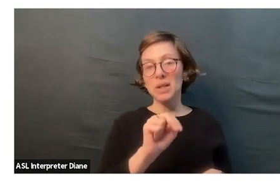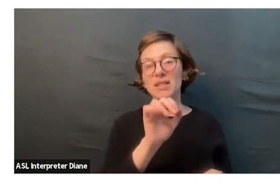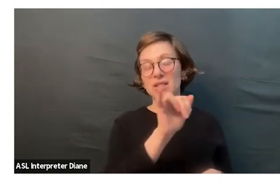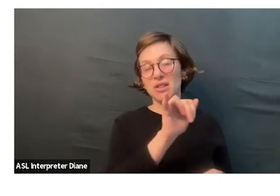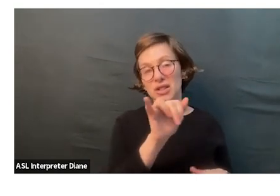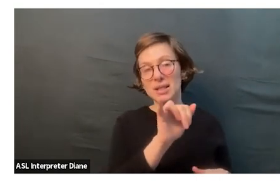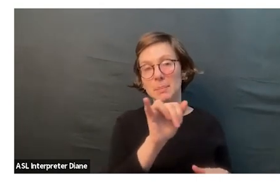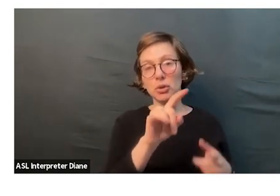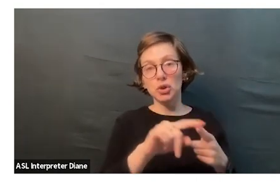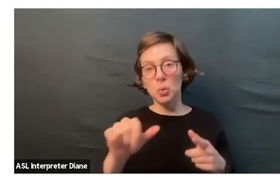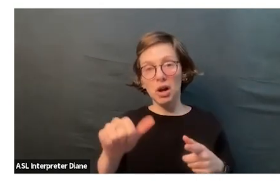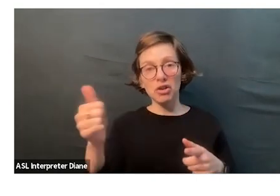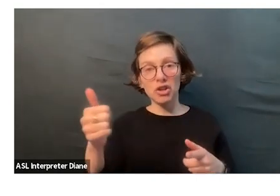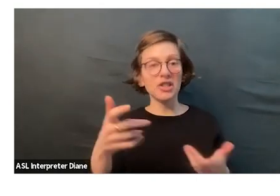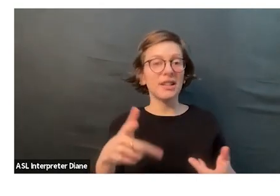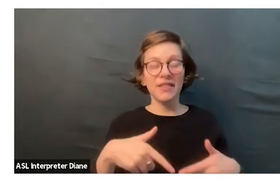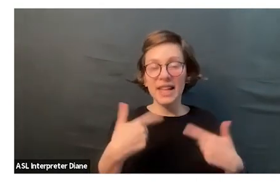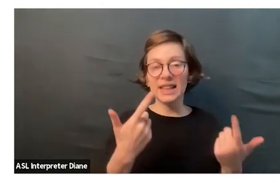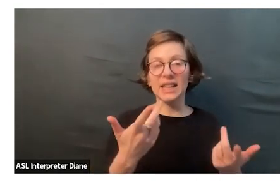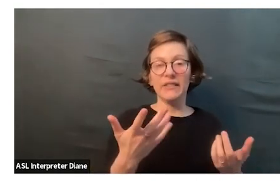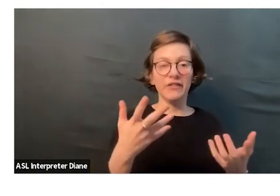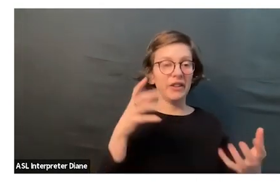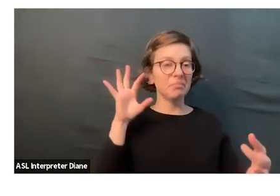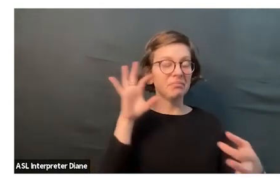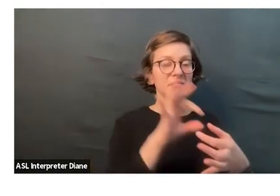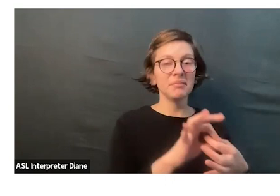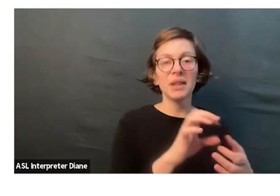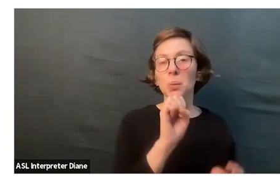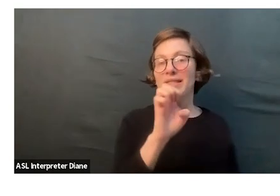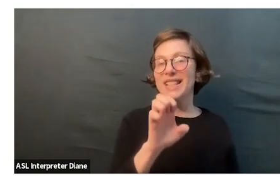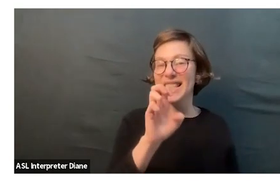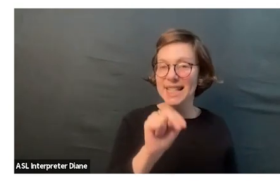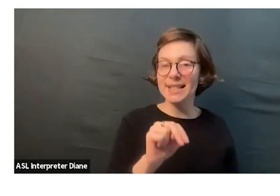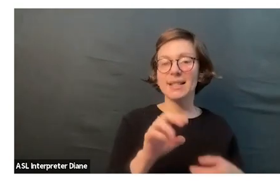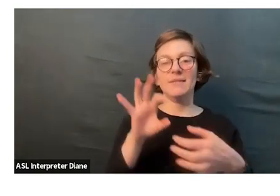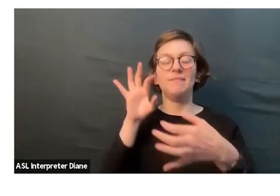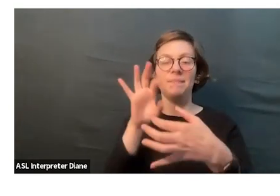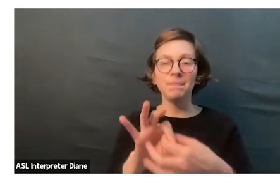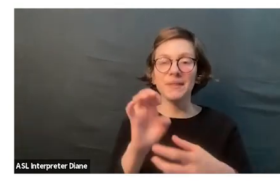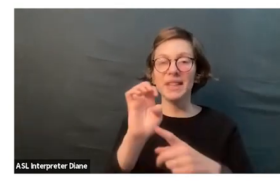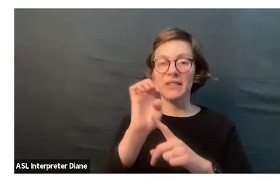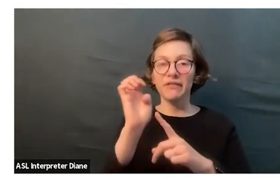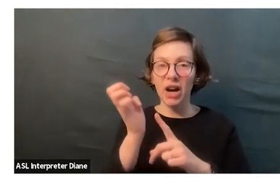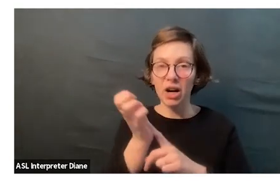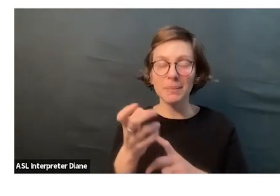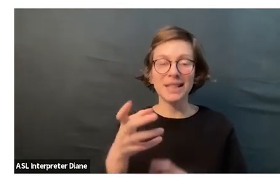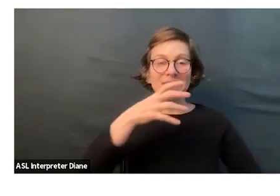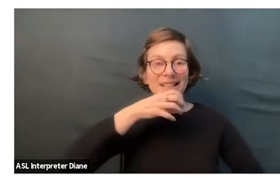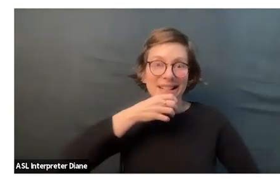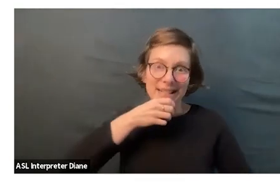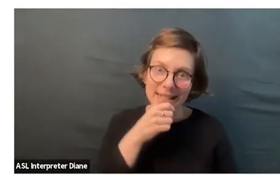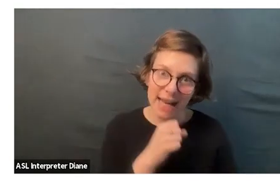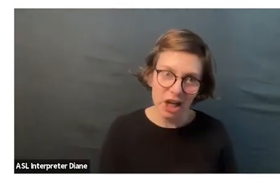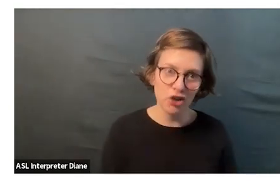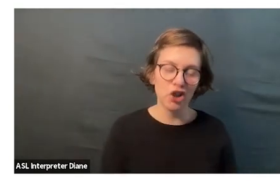which the Bedouin encounter, again, or come face to face with the oil engineers sounds a lot like the